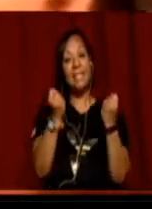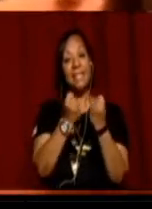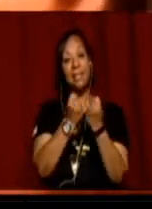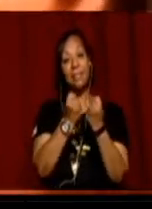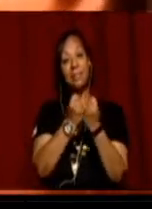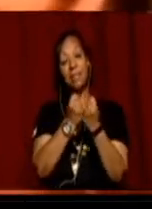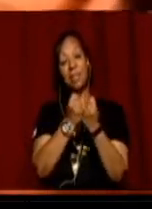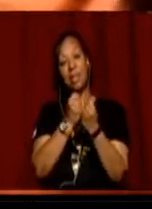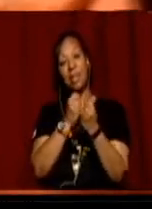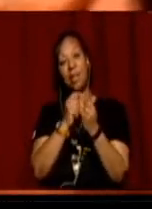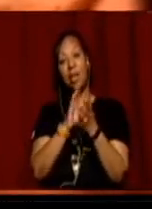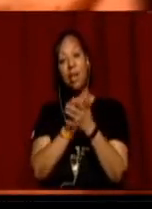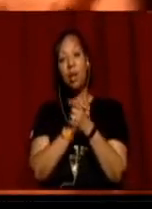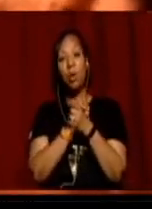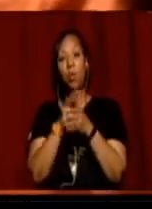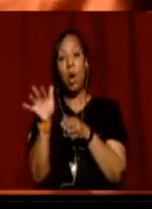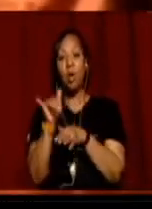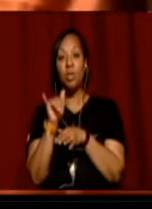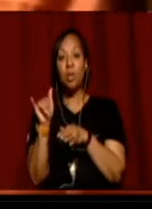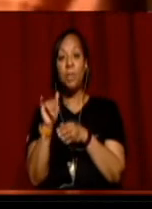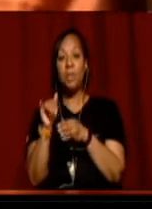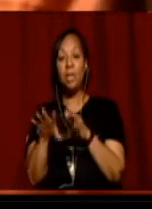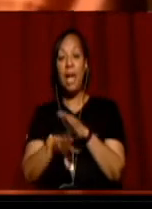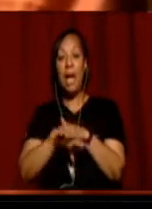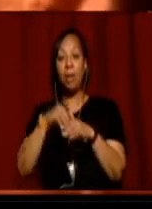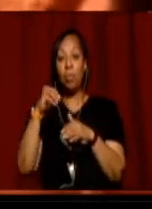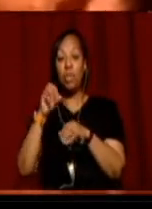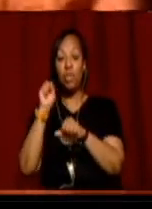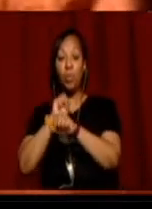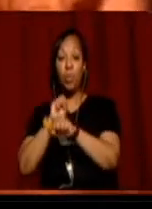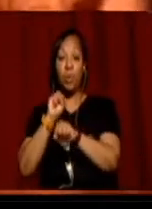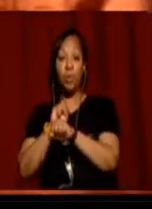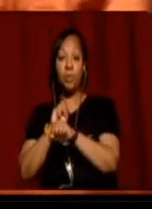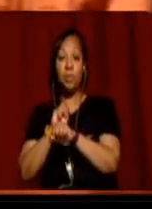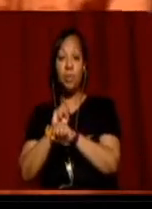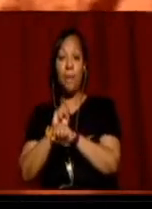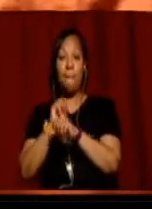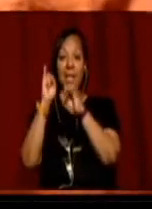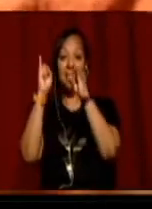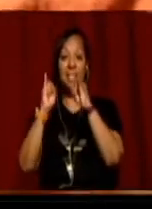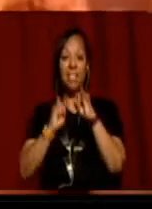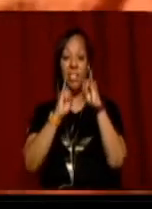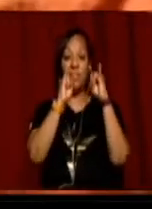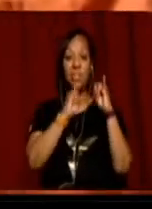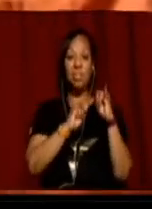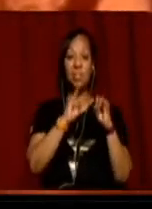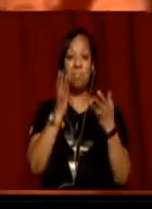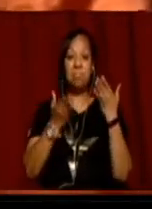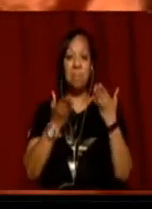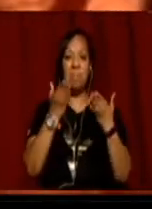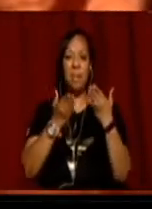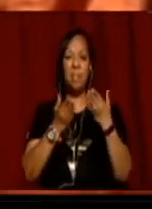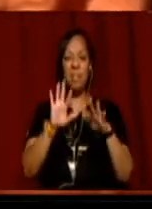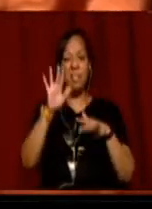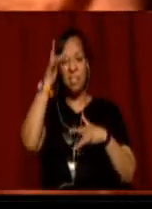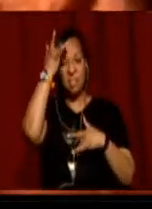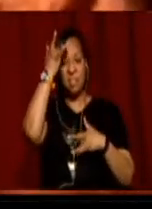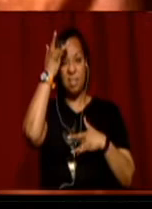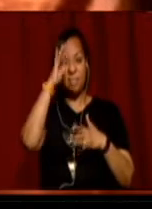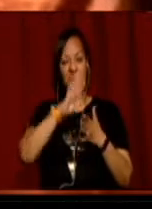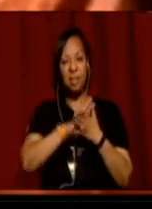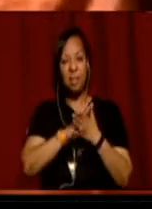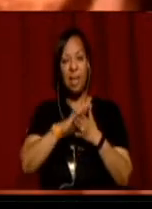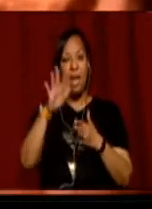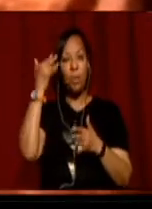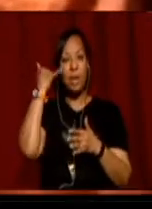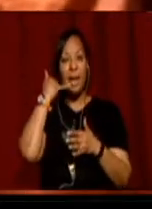just be tracers, it will also be community outreach workers. Because individuals, let's say somebody tests positive, and we reach